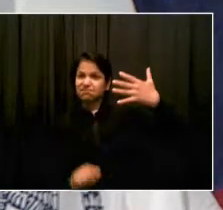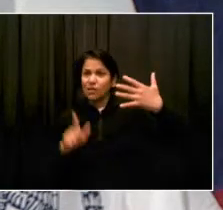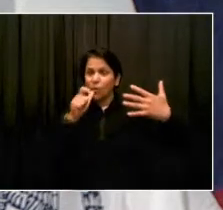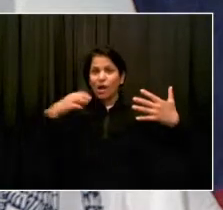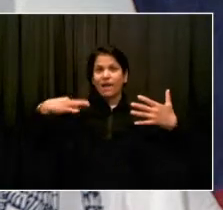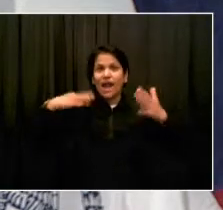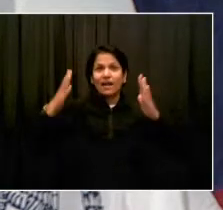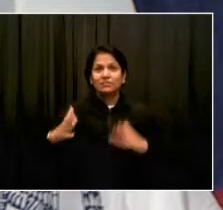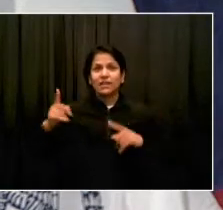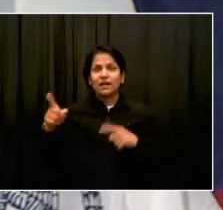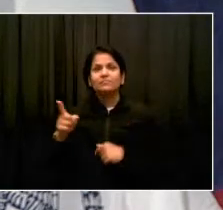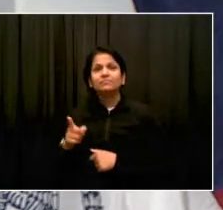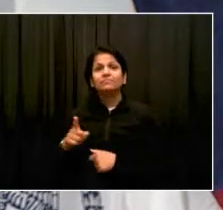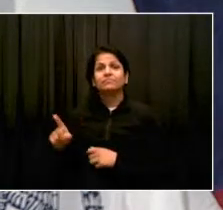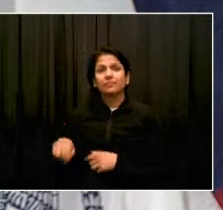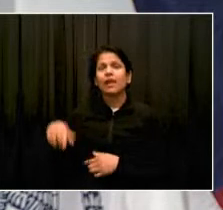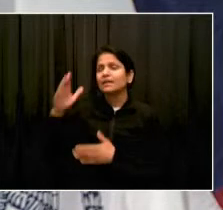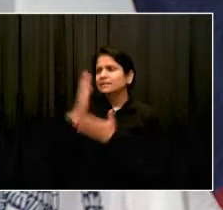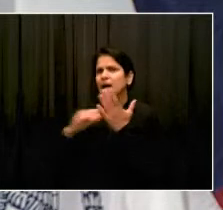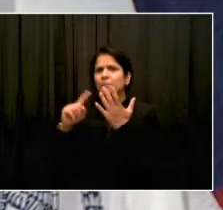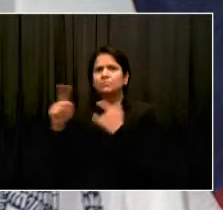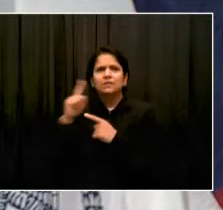Did we lose him? On There we go.